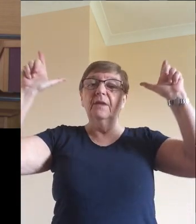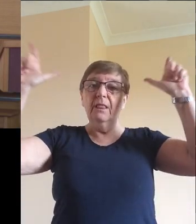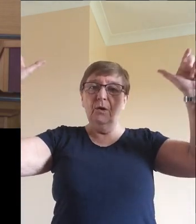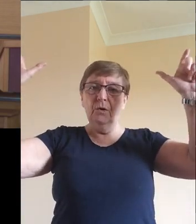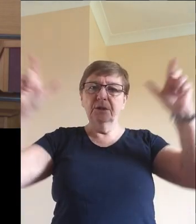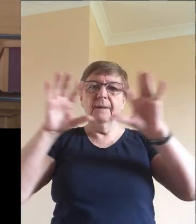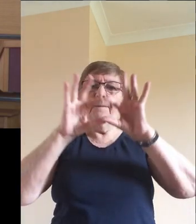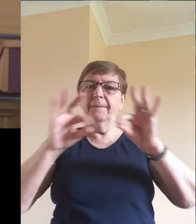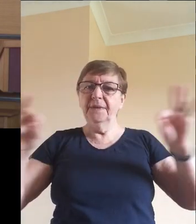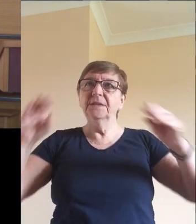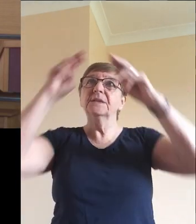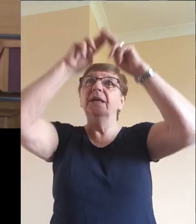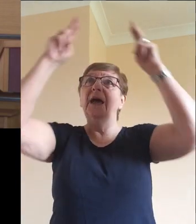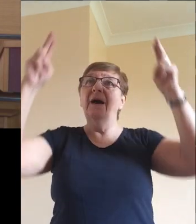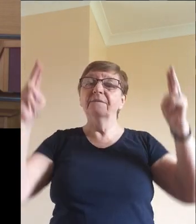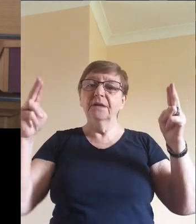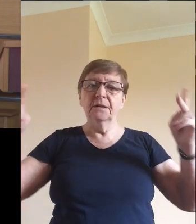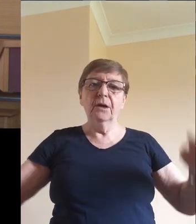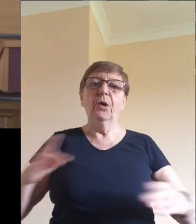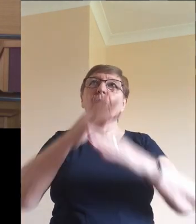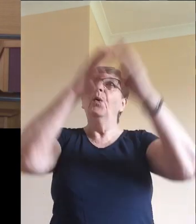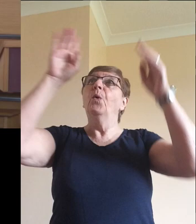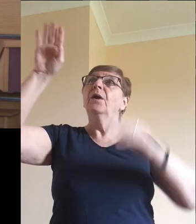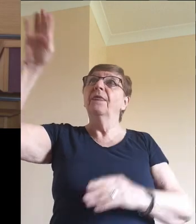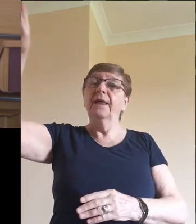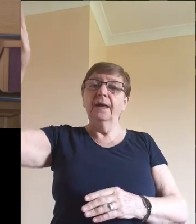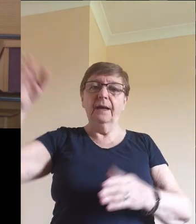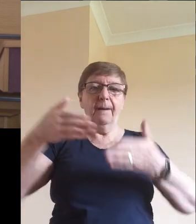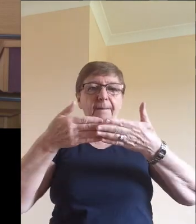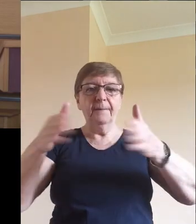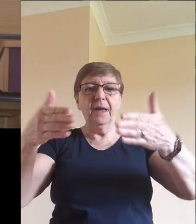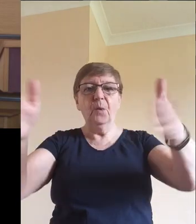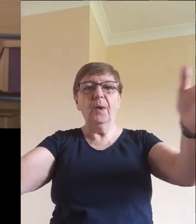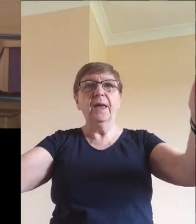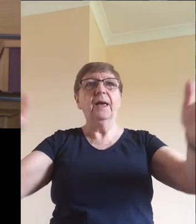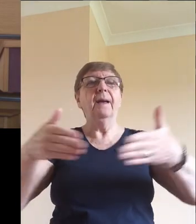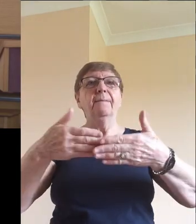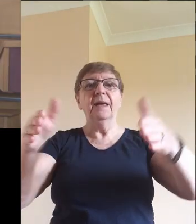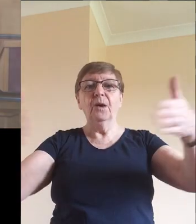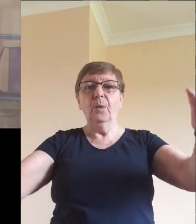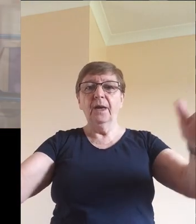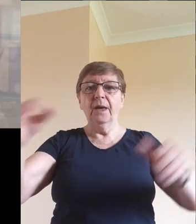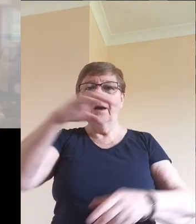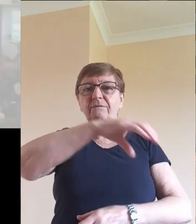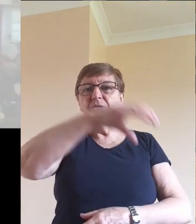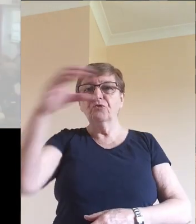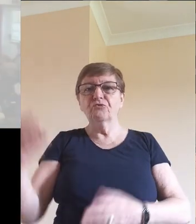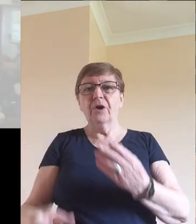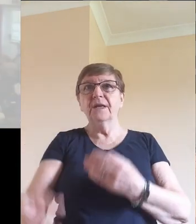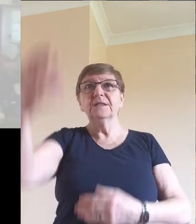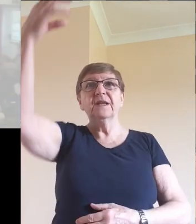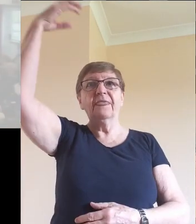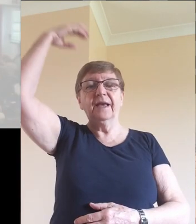in the highest. Make way, for Christ the King in splendor arrives."